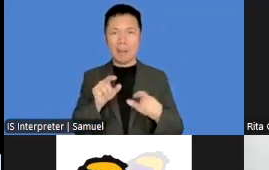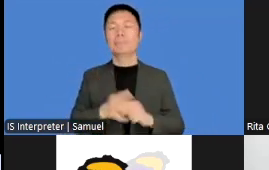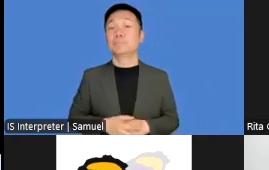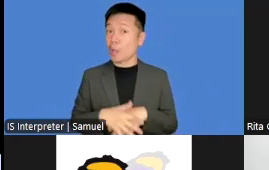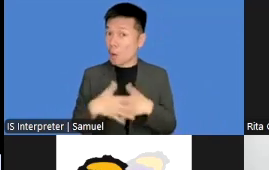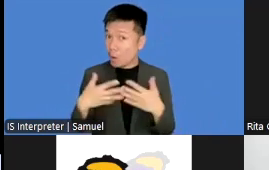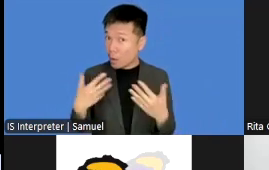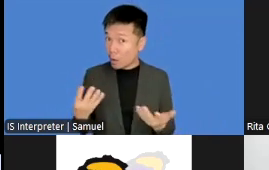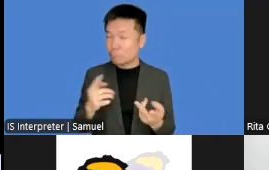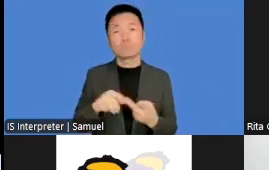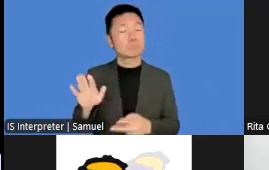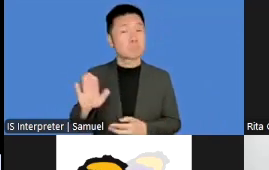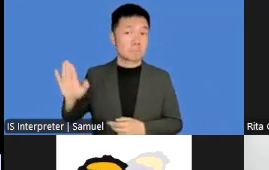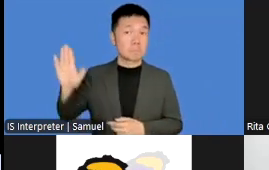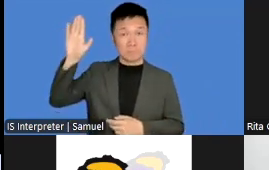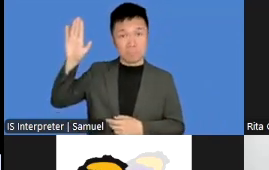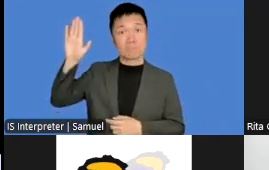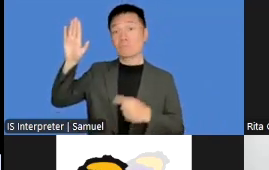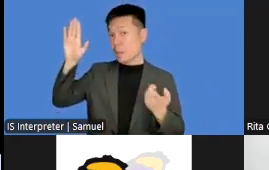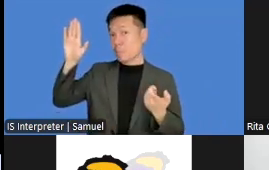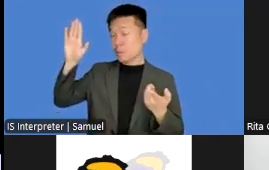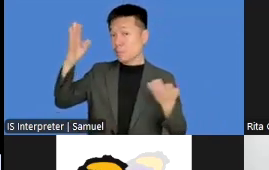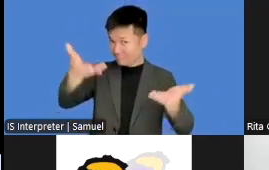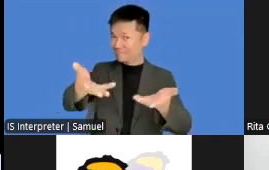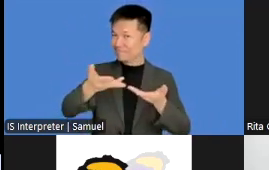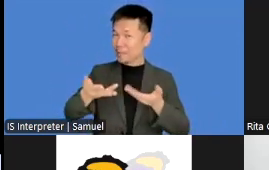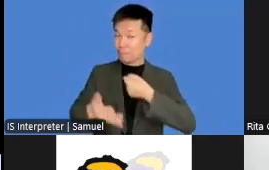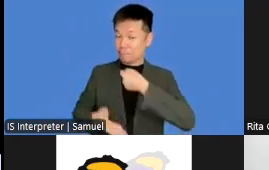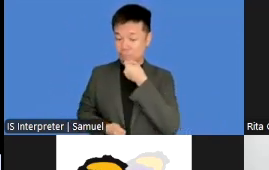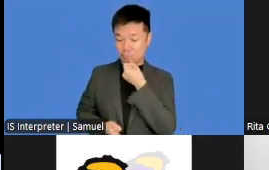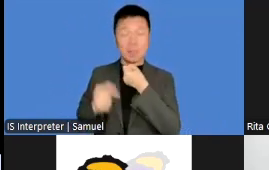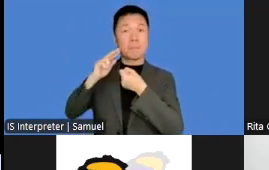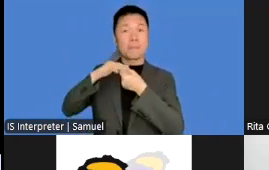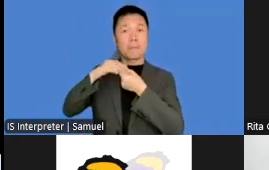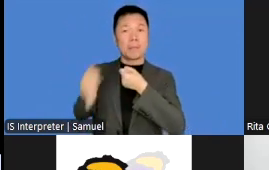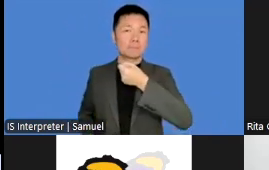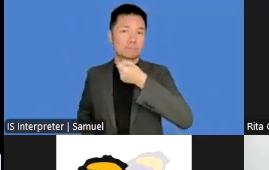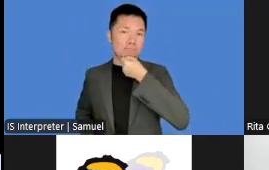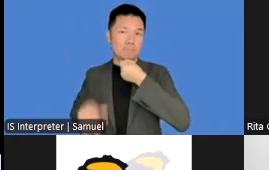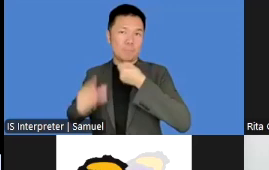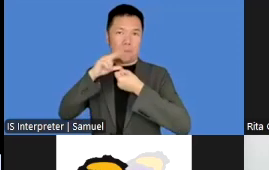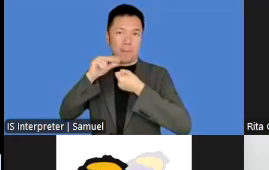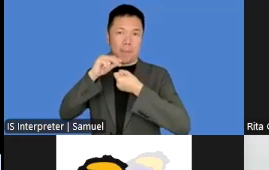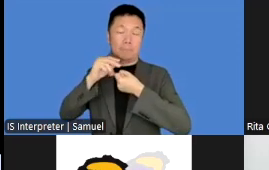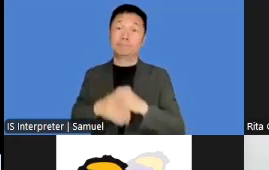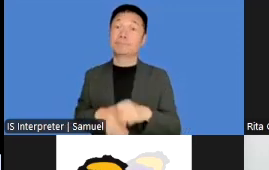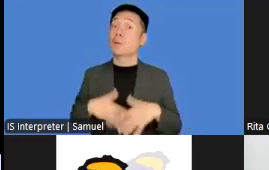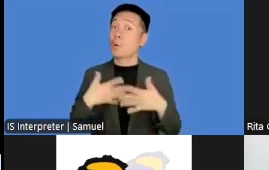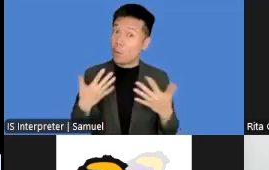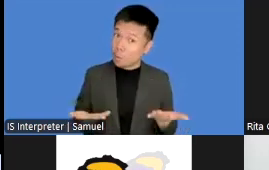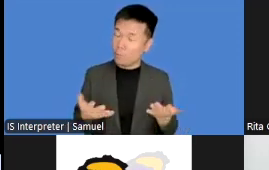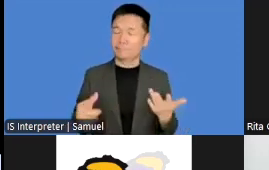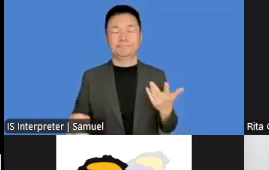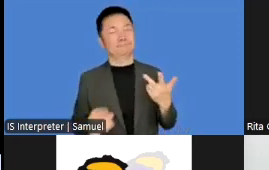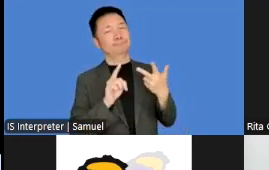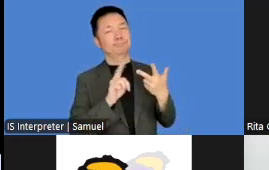to raise your hand and we will give you an opportunity to unmute and speak. And then the third way is to